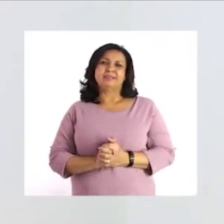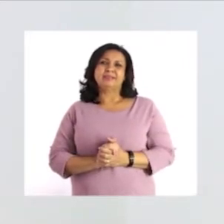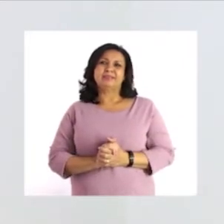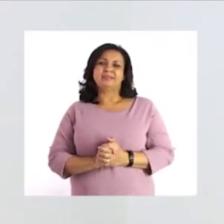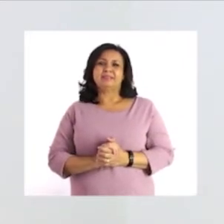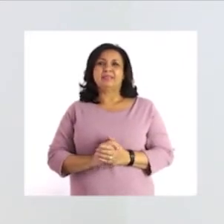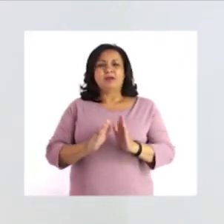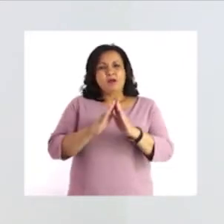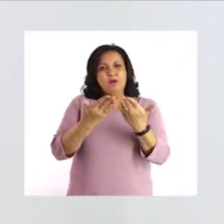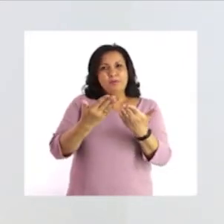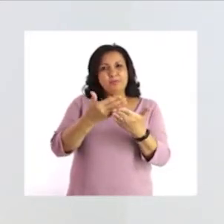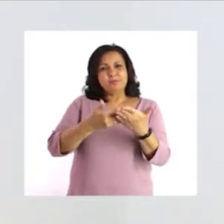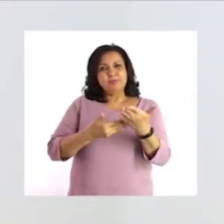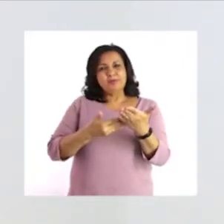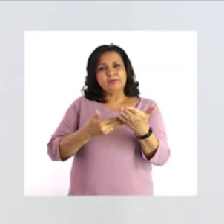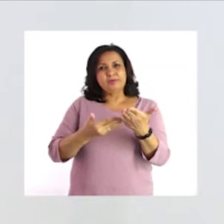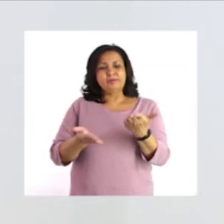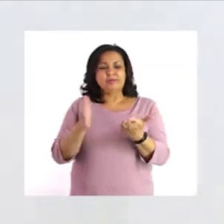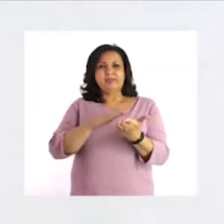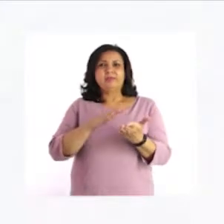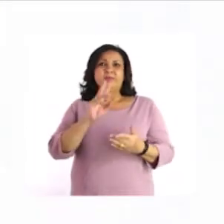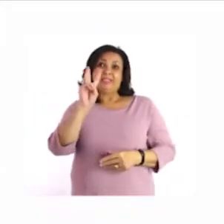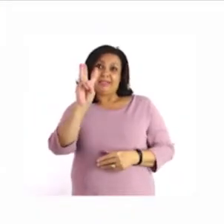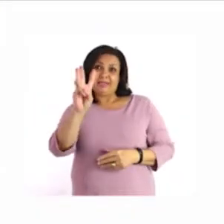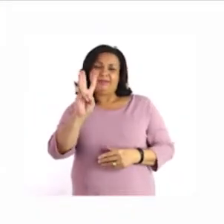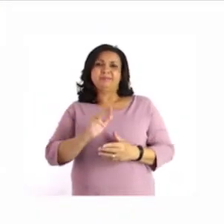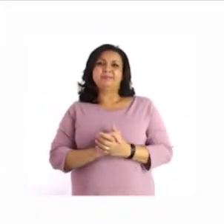to turn to page 3 in your booklet.